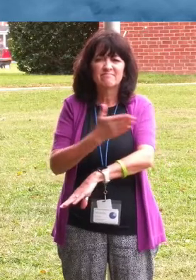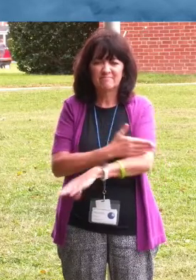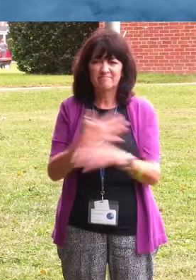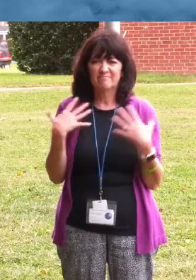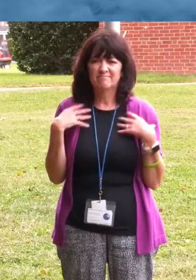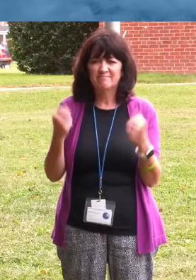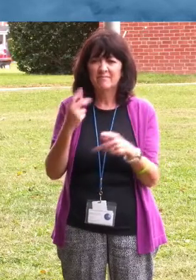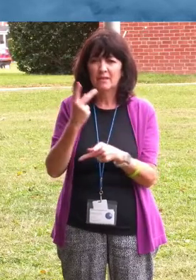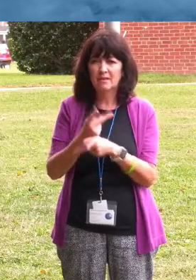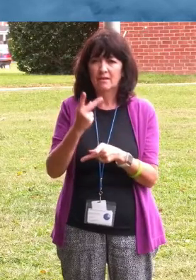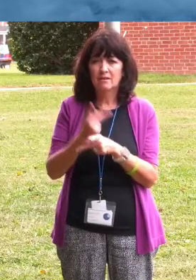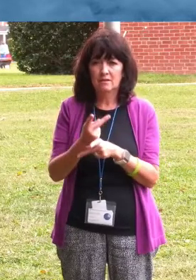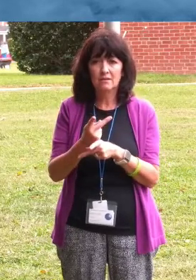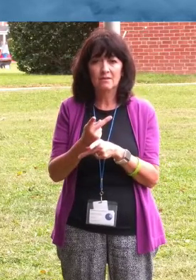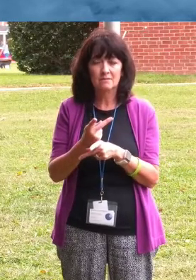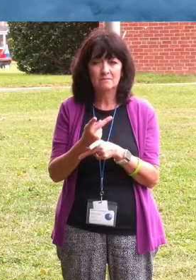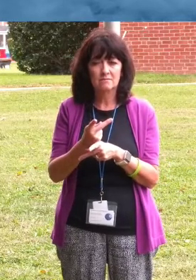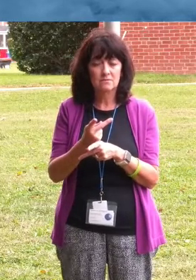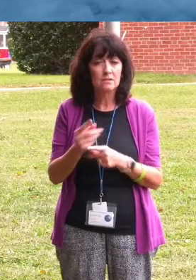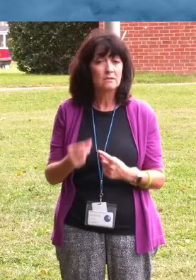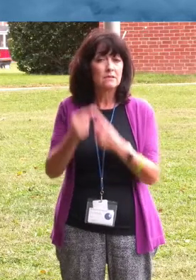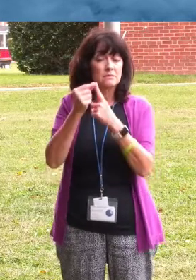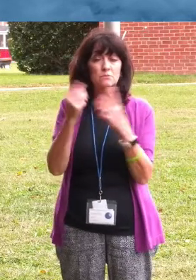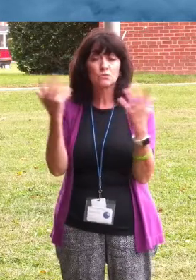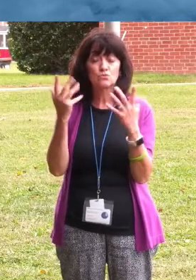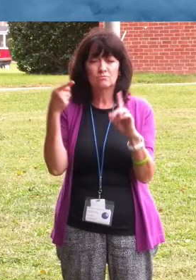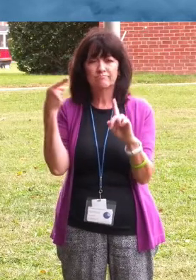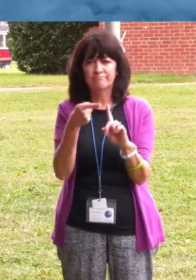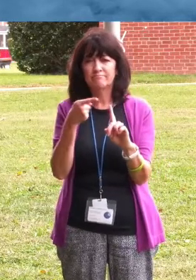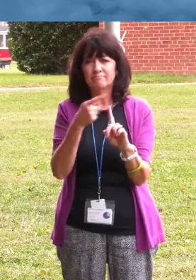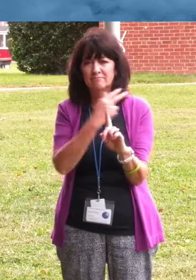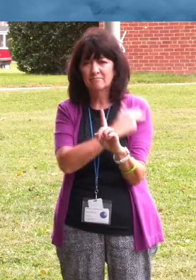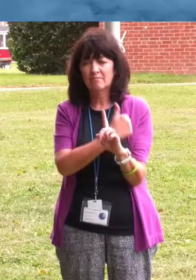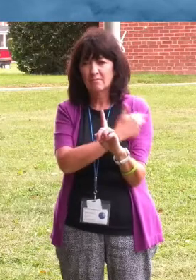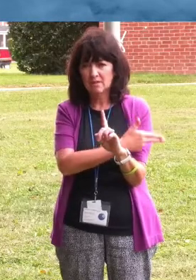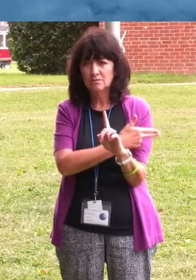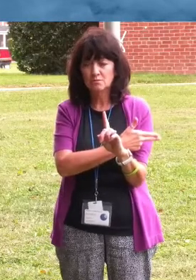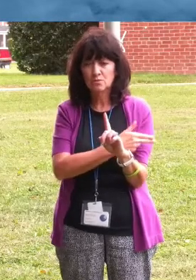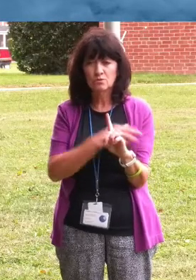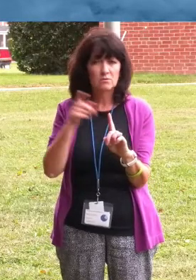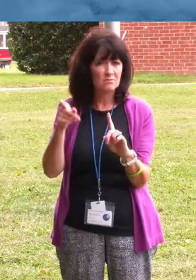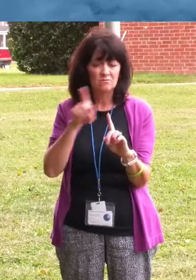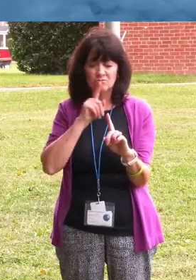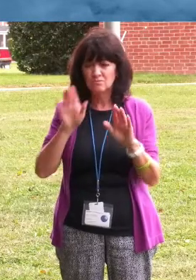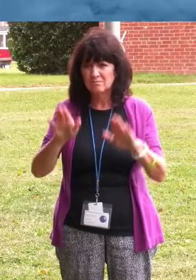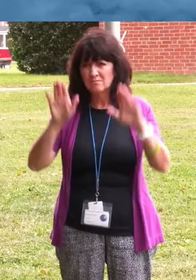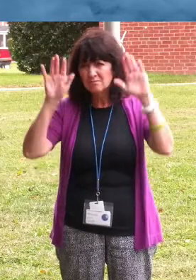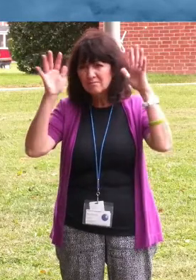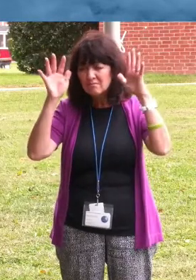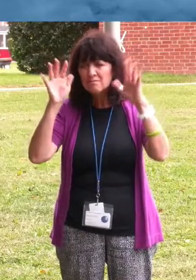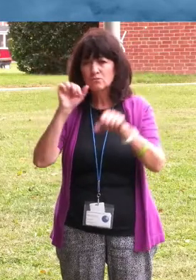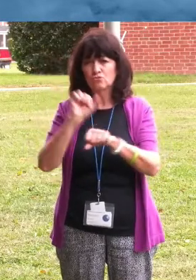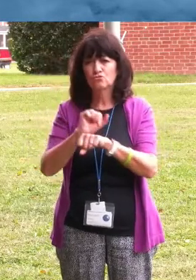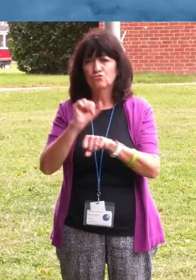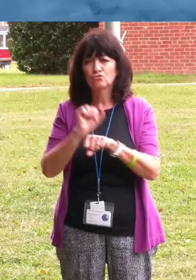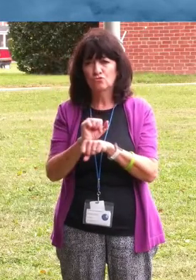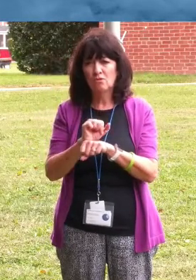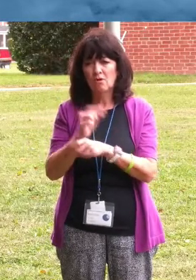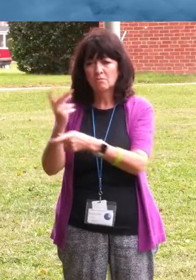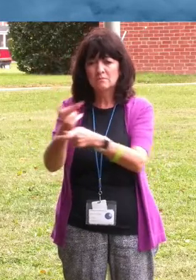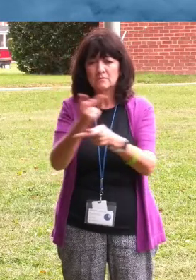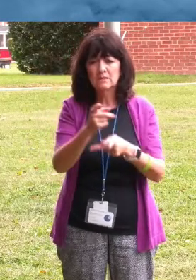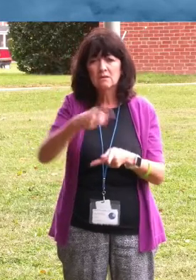infrastructure, especially our hospitals, which have done an excellent job taking care of residents during a dire and